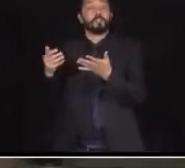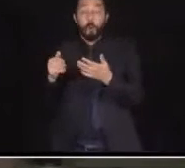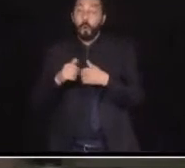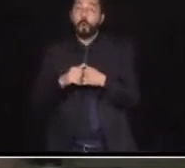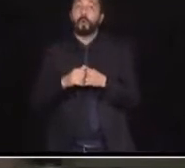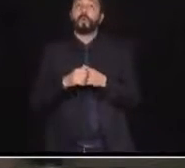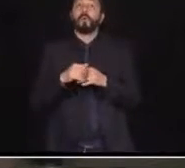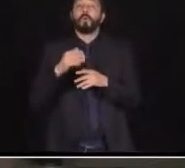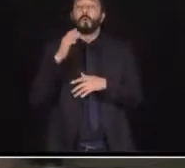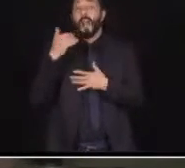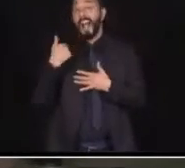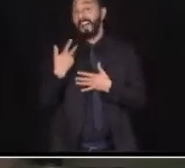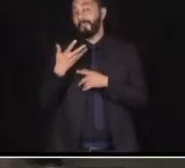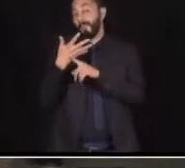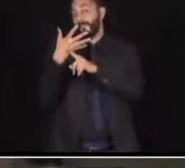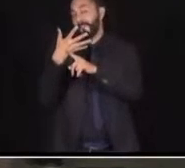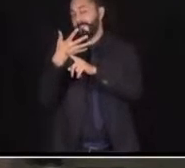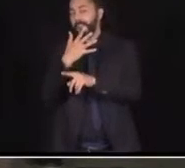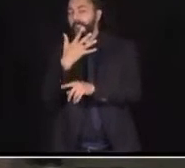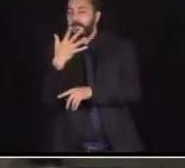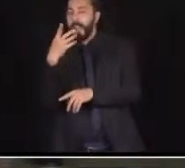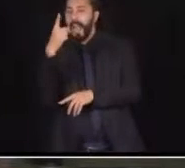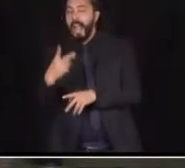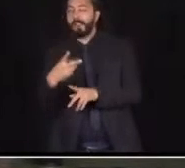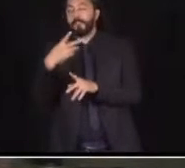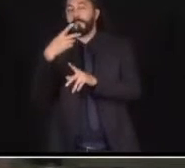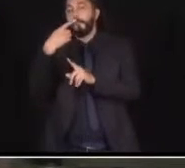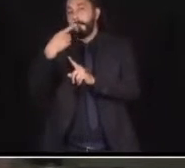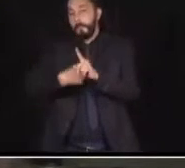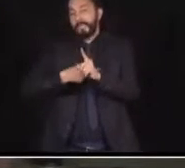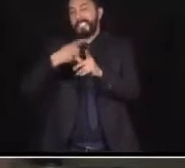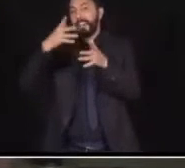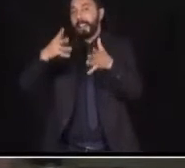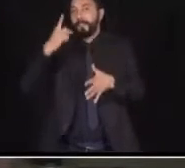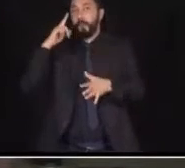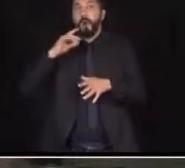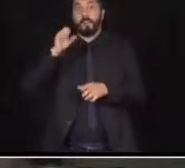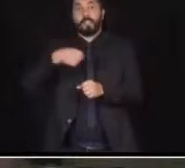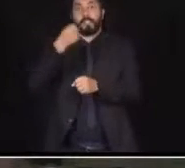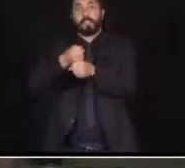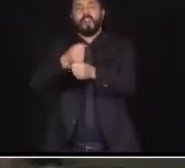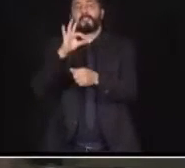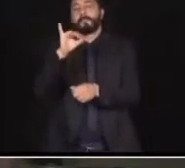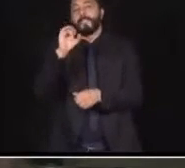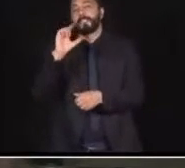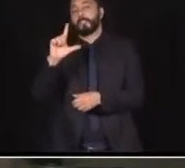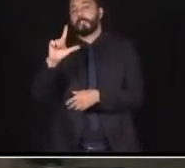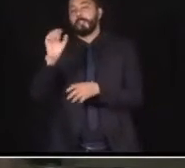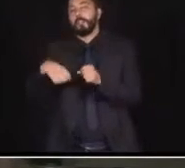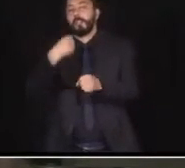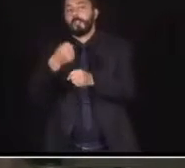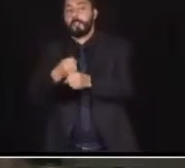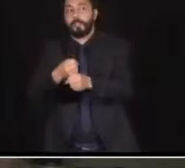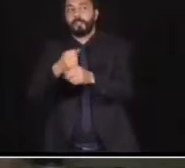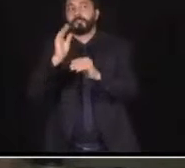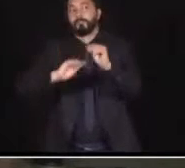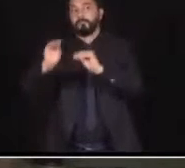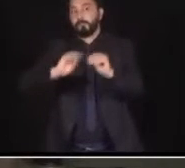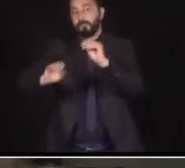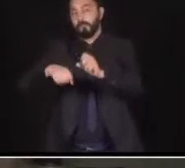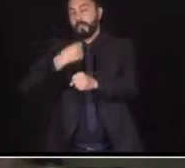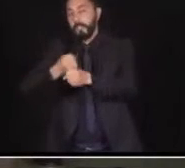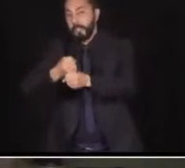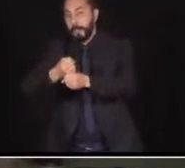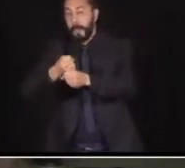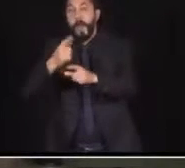have 5.5 months left in our fiscal year. We're going to use that money because we are going to spare no expense. We